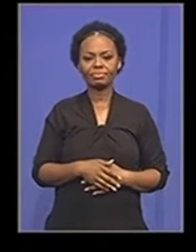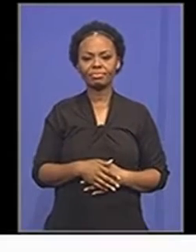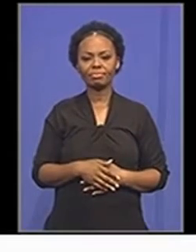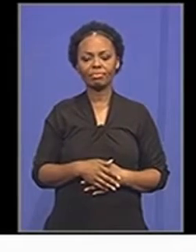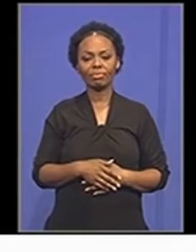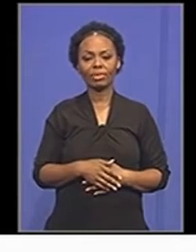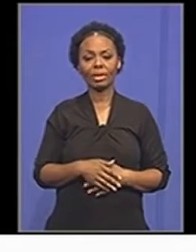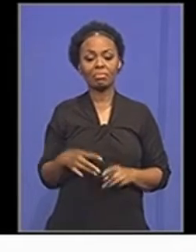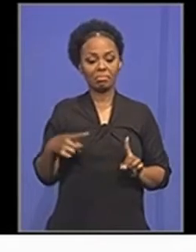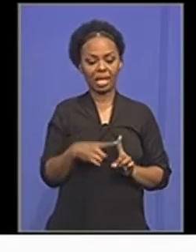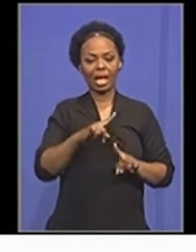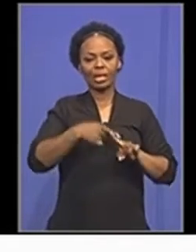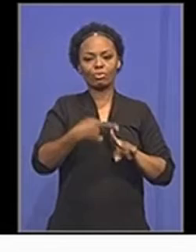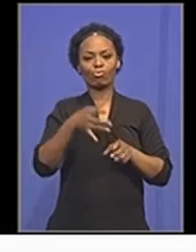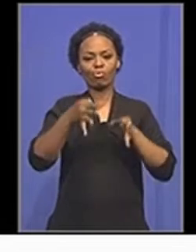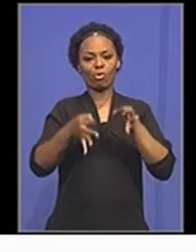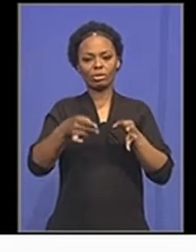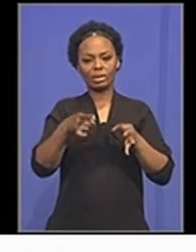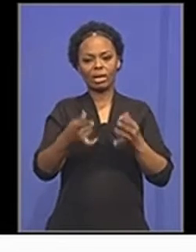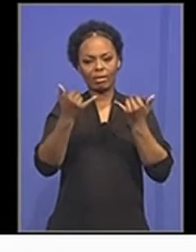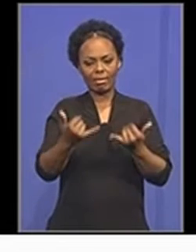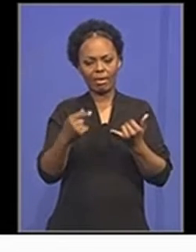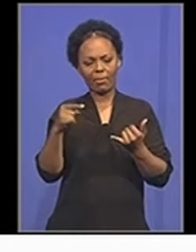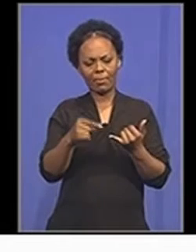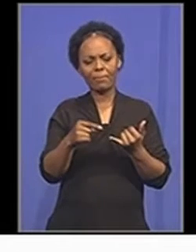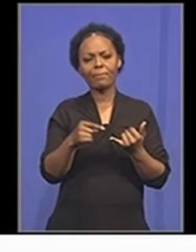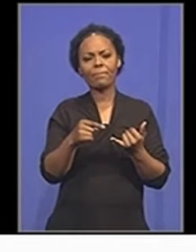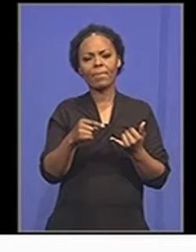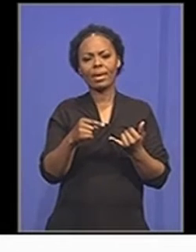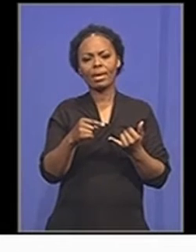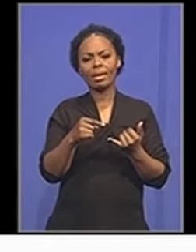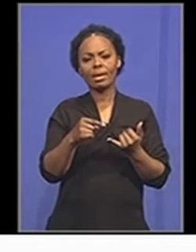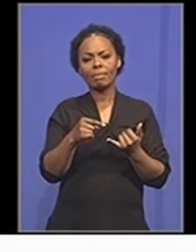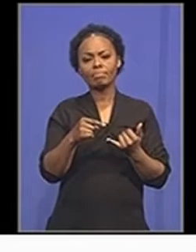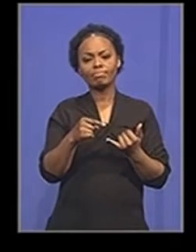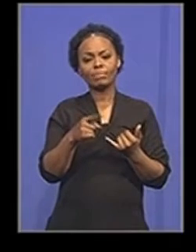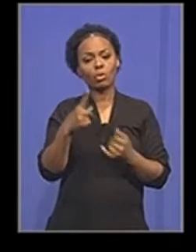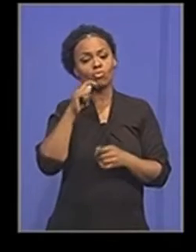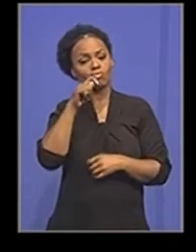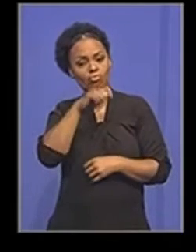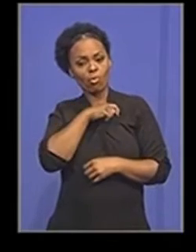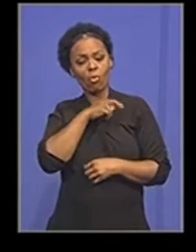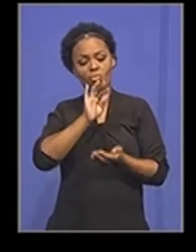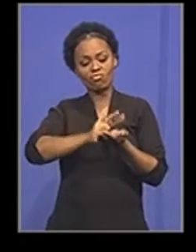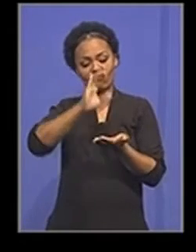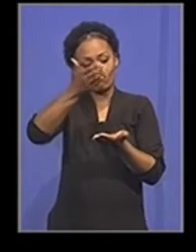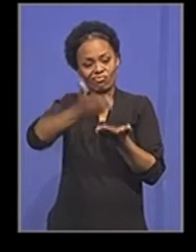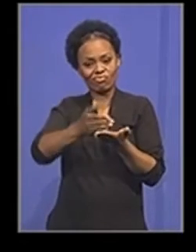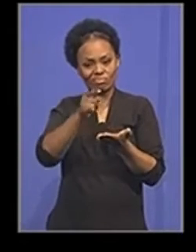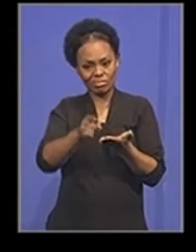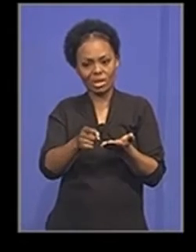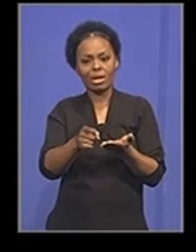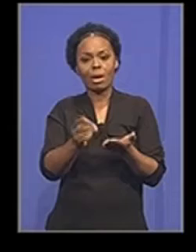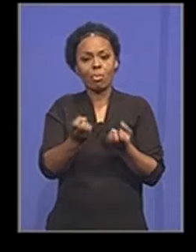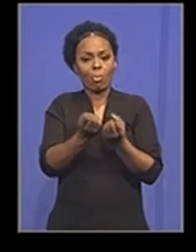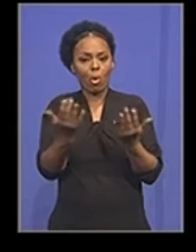reason funding has dried up is that the motives of the funding were precisely what many